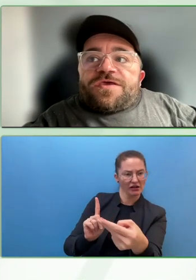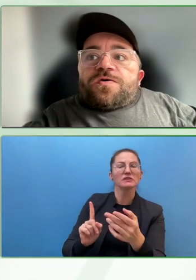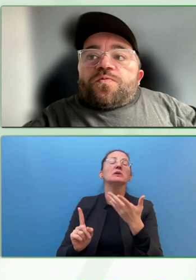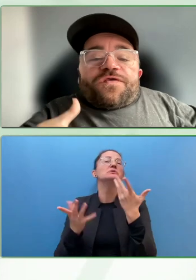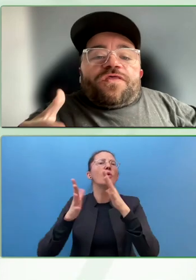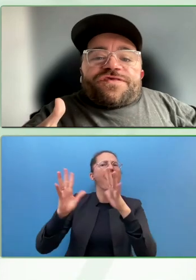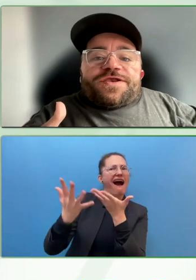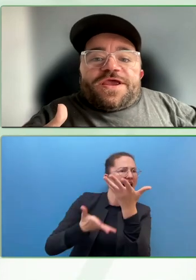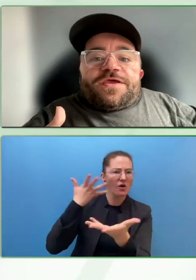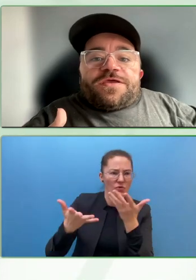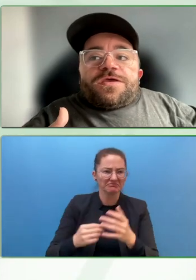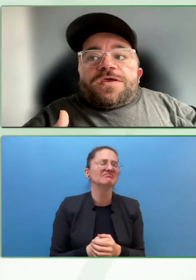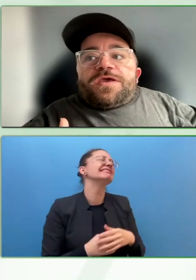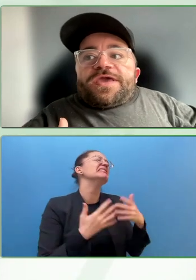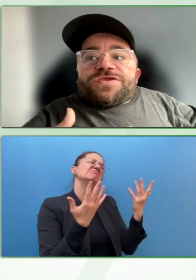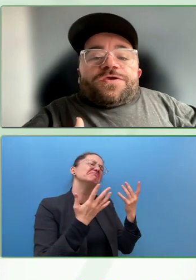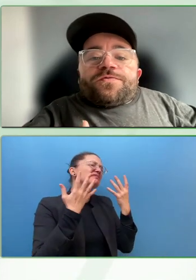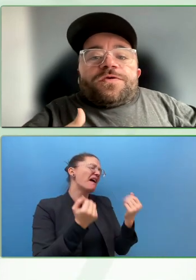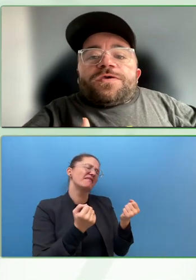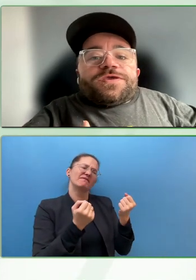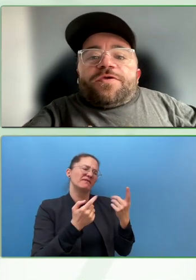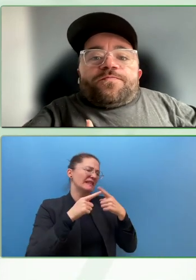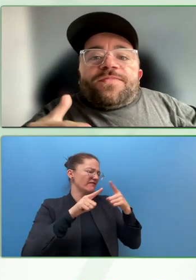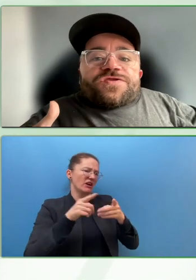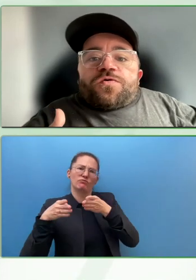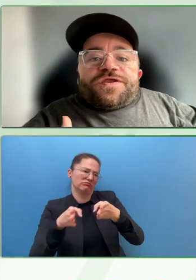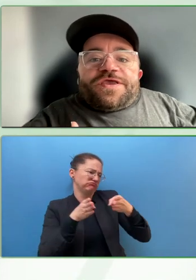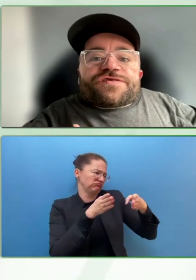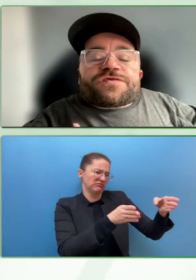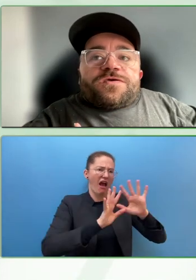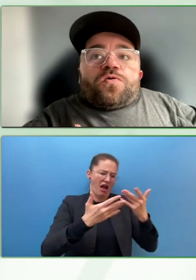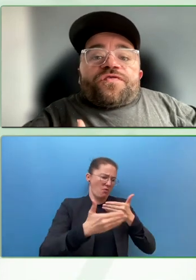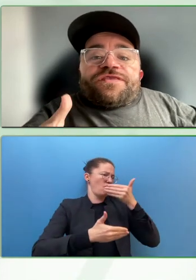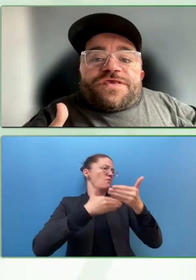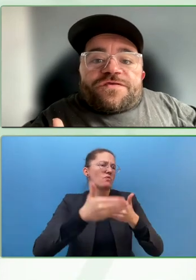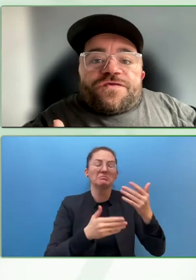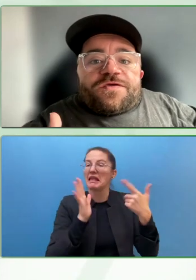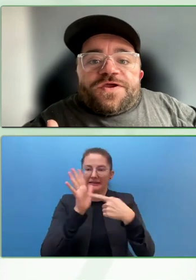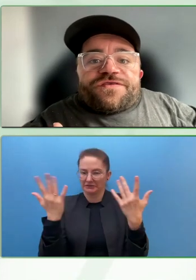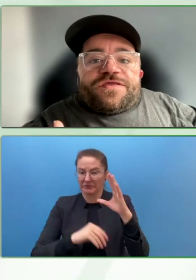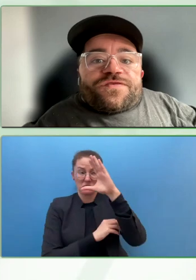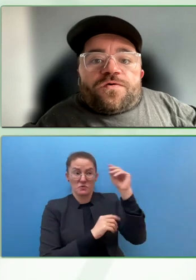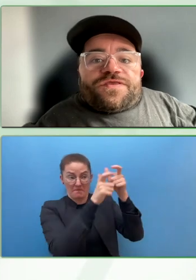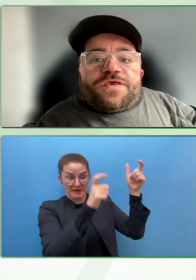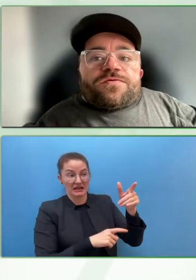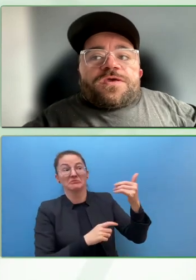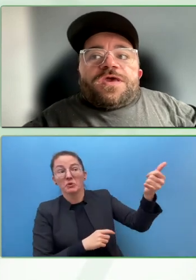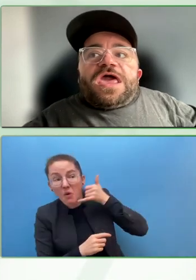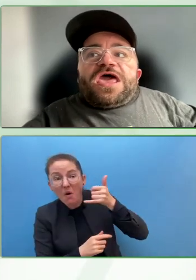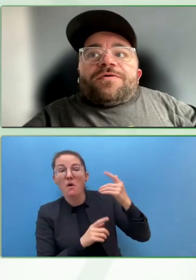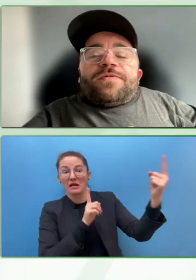say, we've got this idea, can you, you know, make sure that it's authentic to the community that we're talking